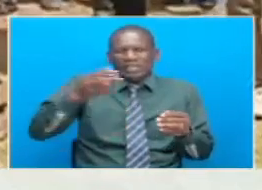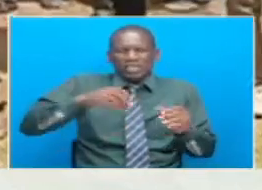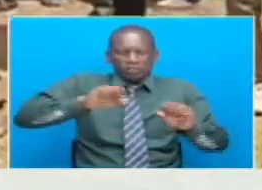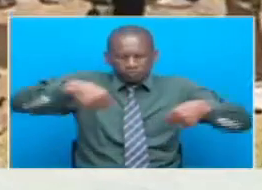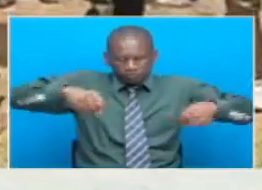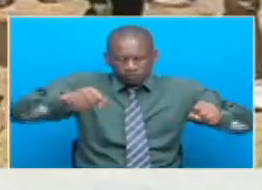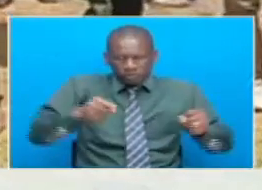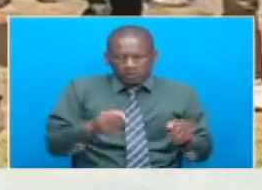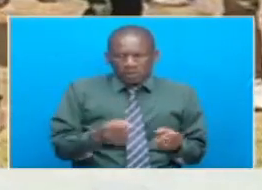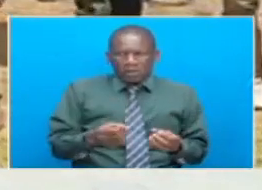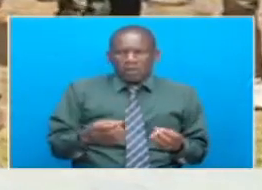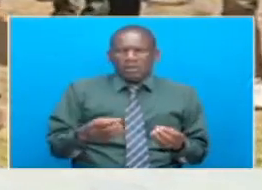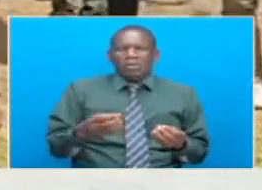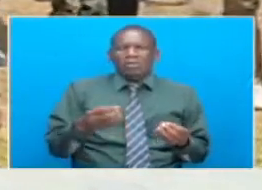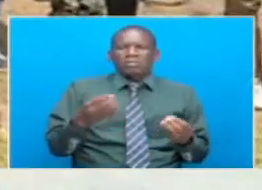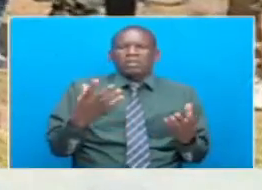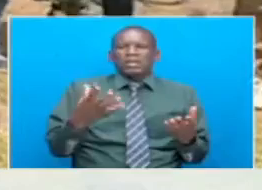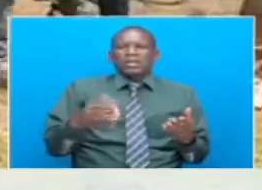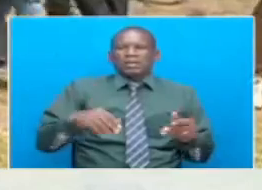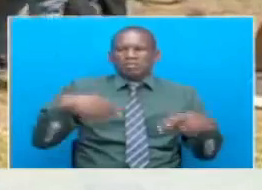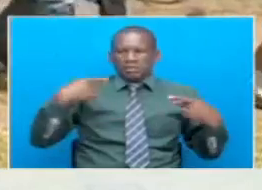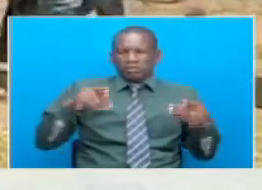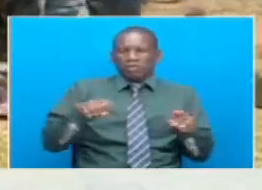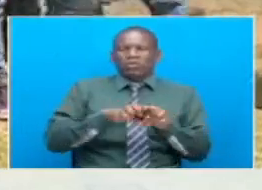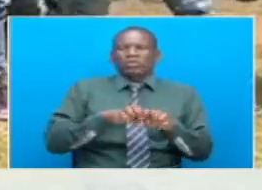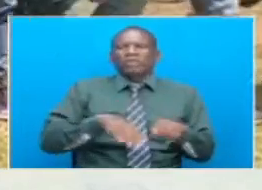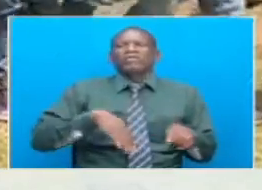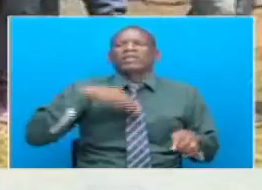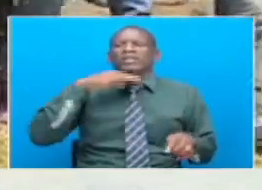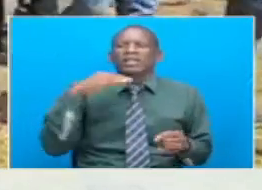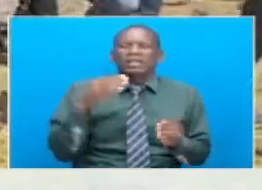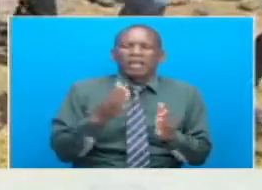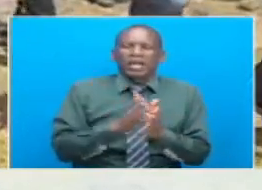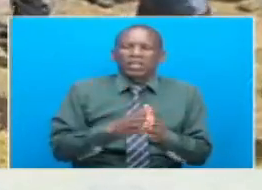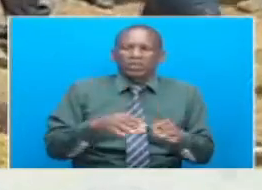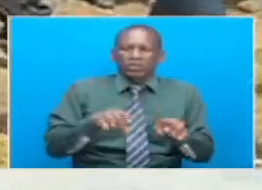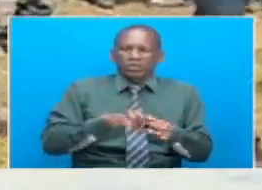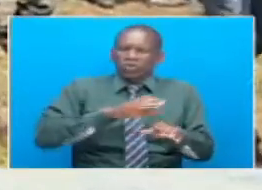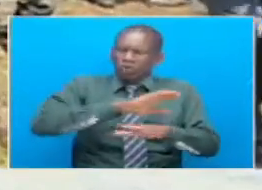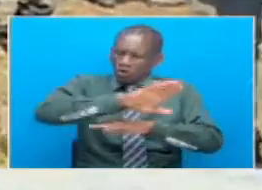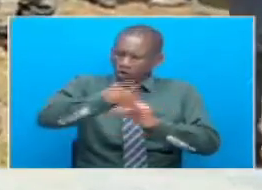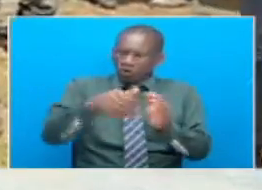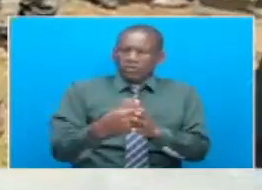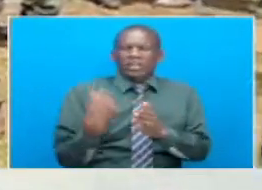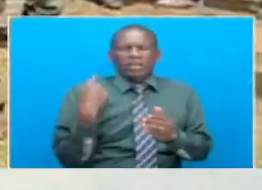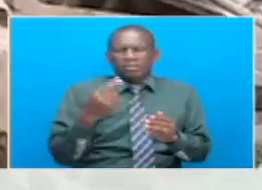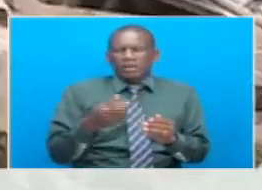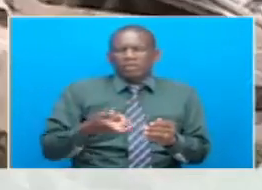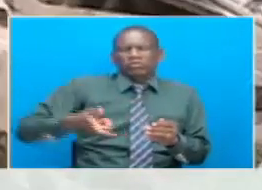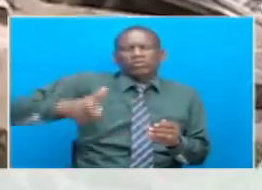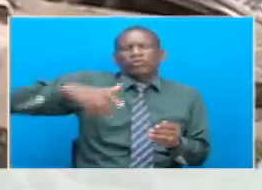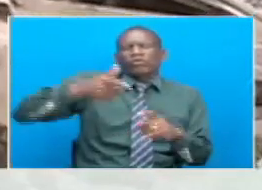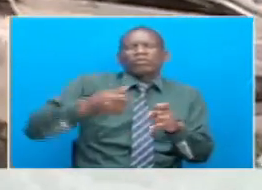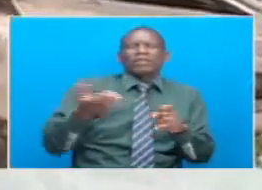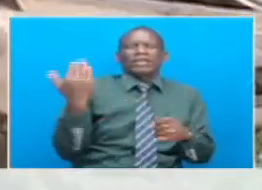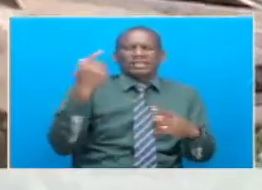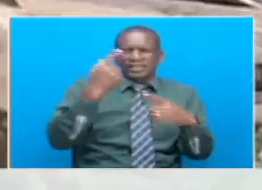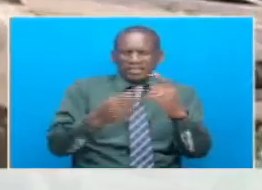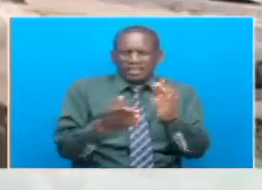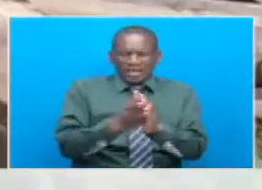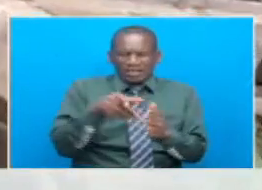Pillion passengers are also among the top fatalities, all figures rising between last year and this year